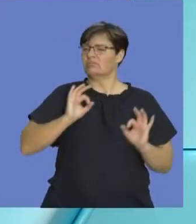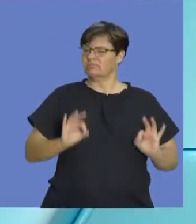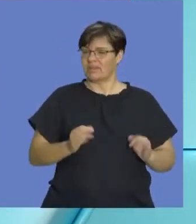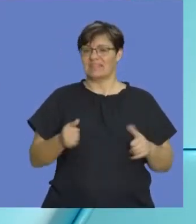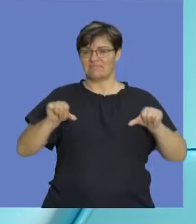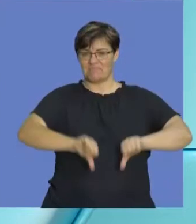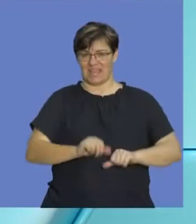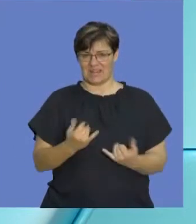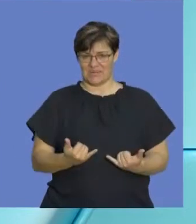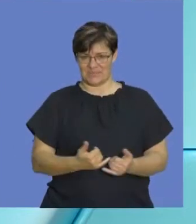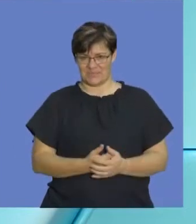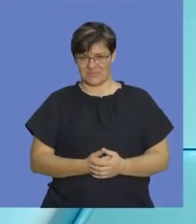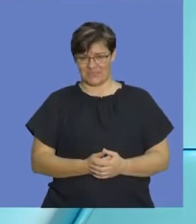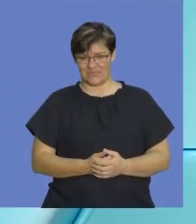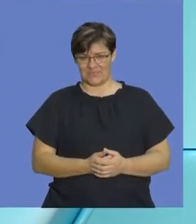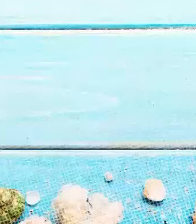now.